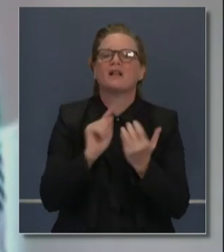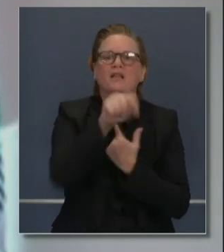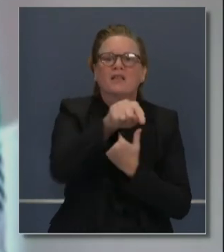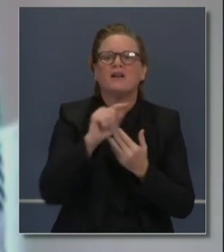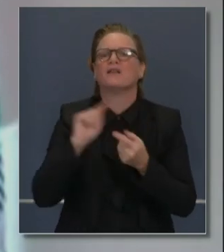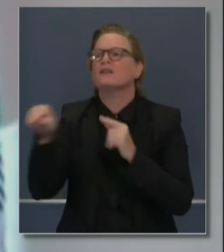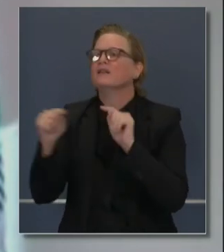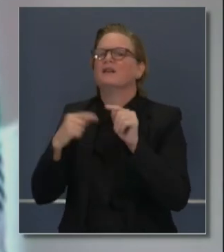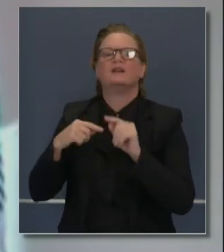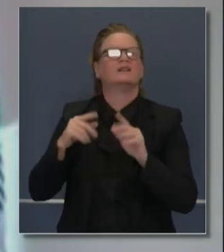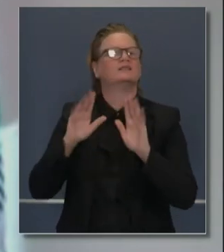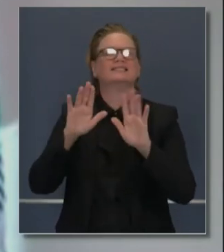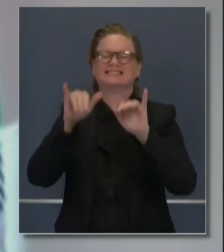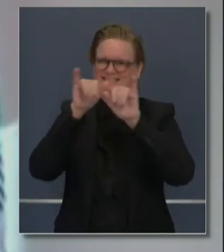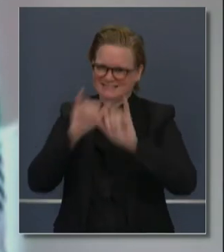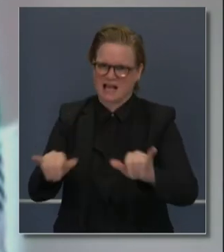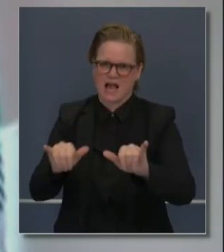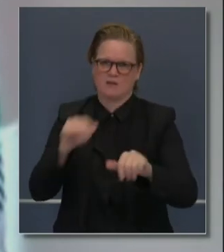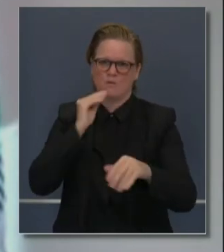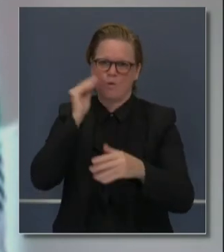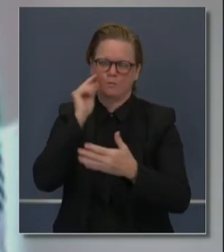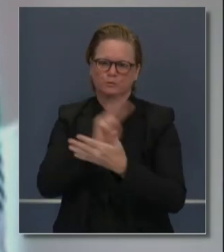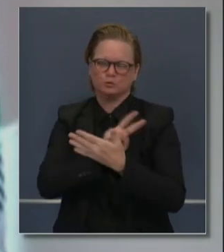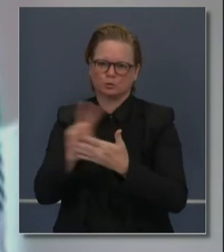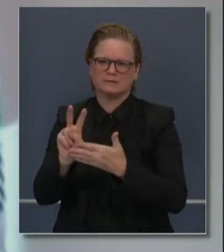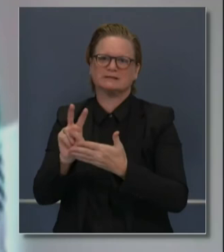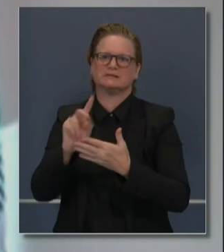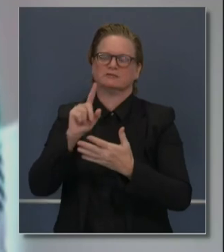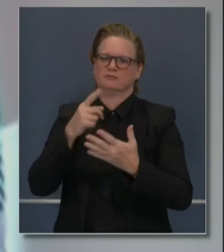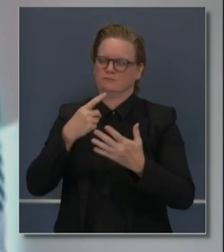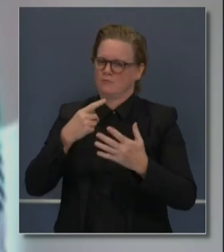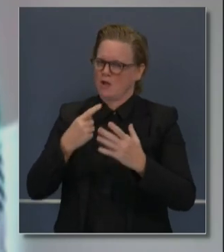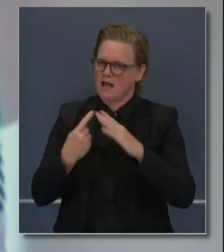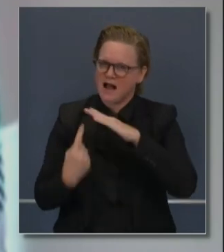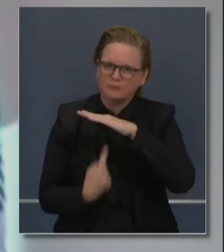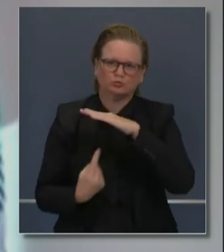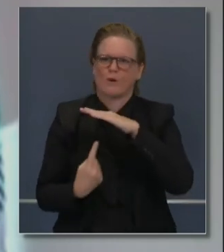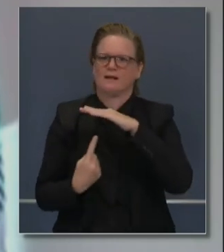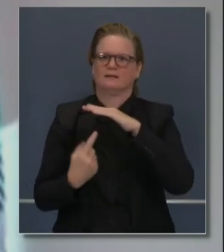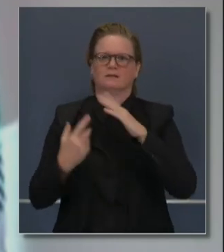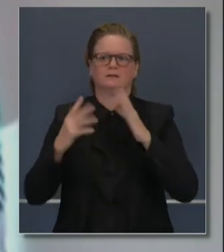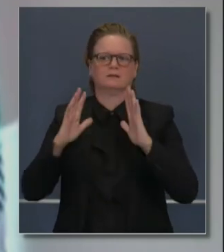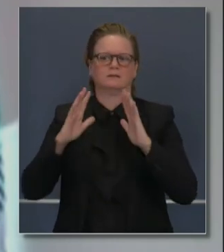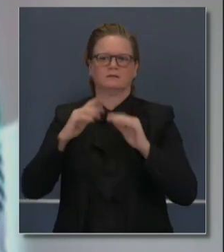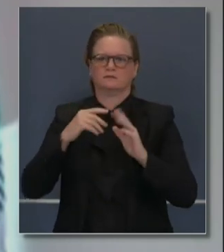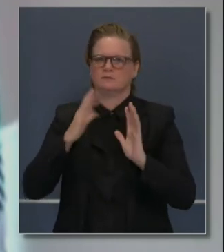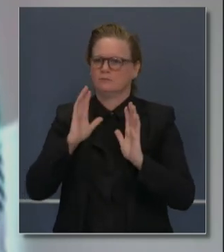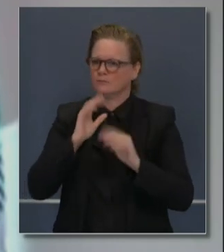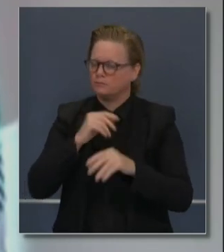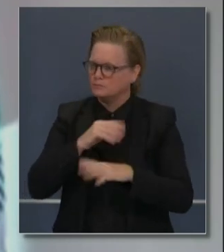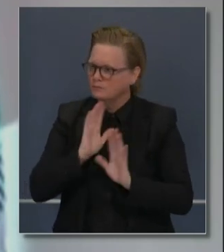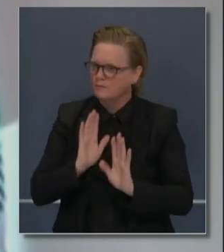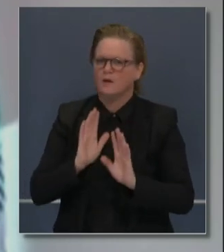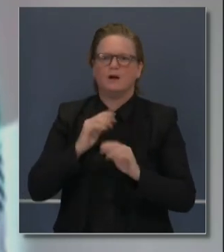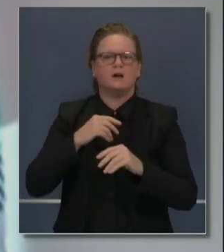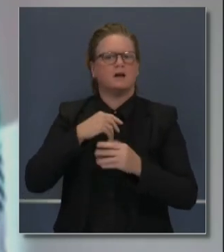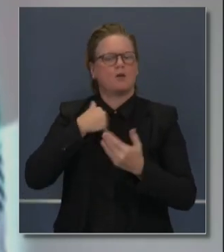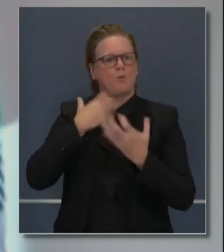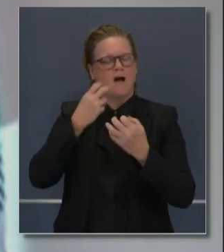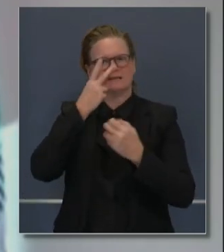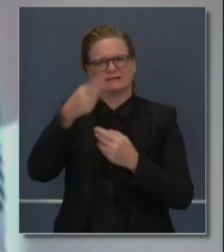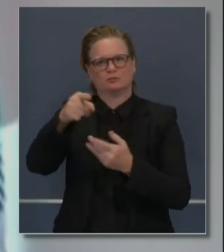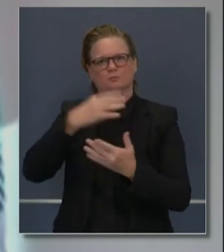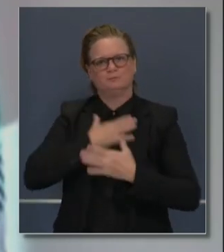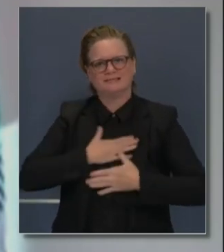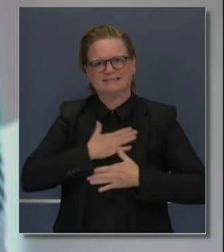we reduce the opportunities to have further transmission. It isn't easy. I'll acknowledge, and I